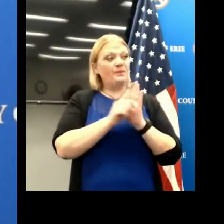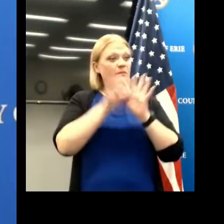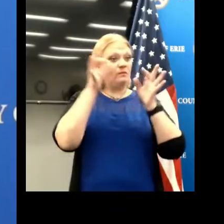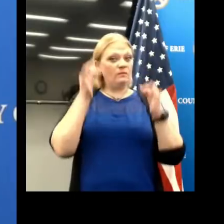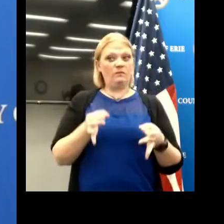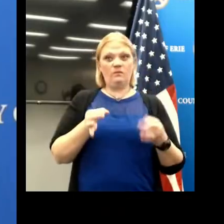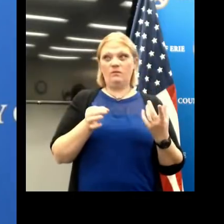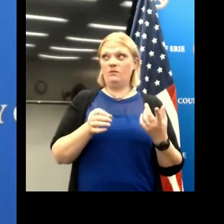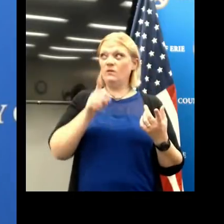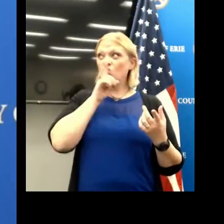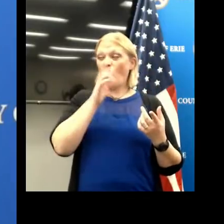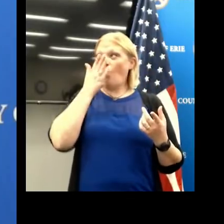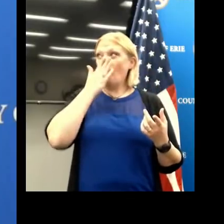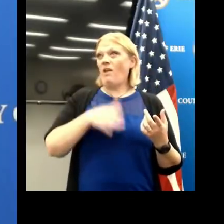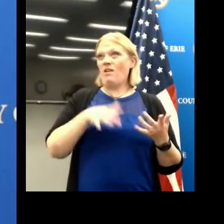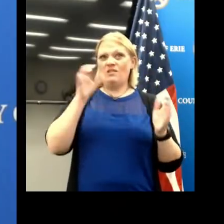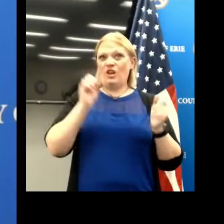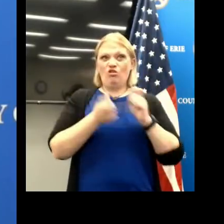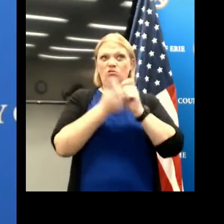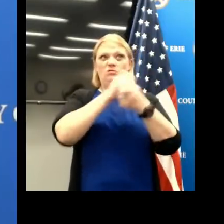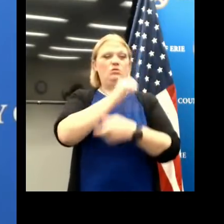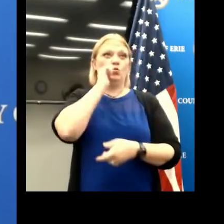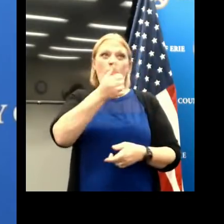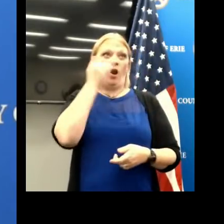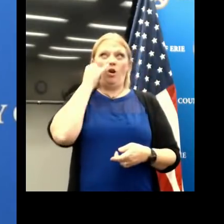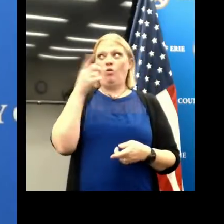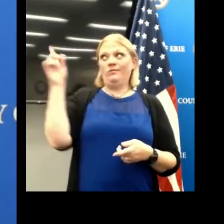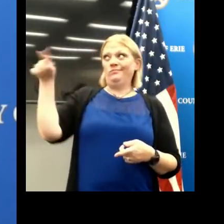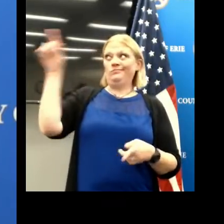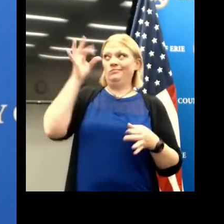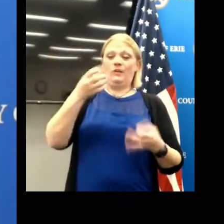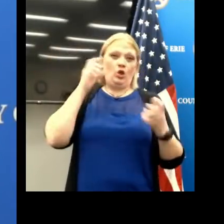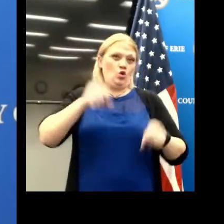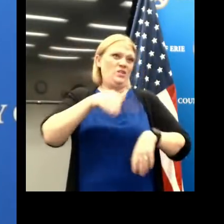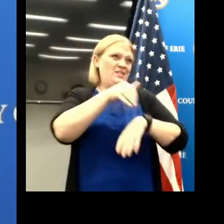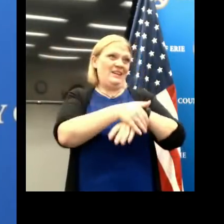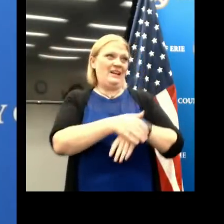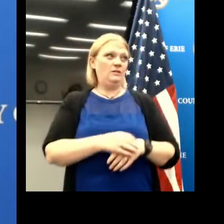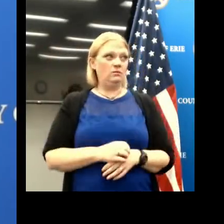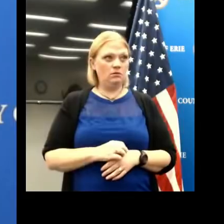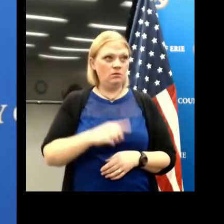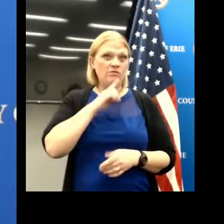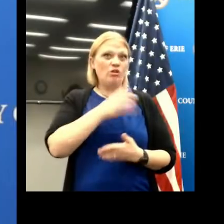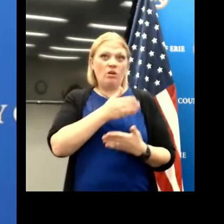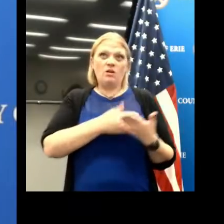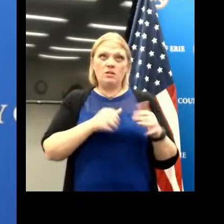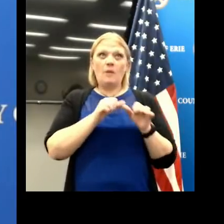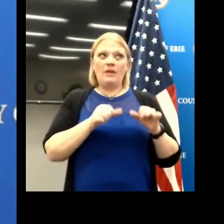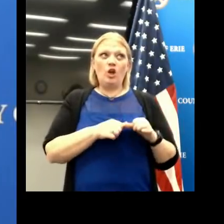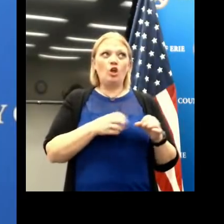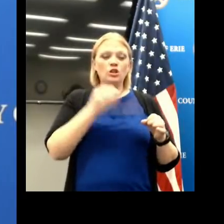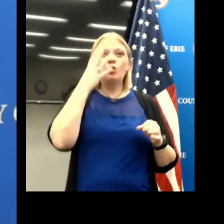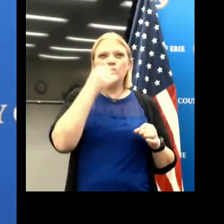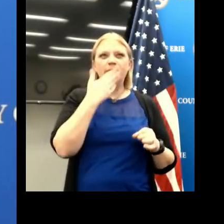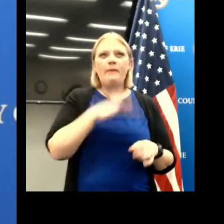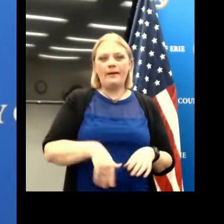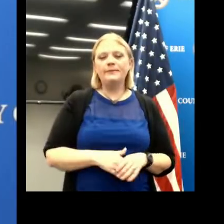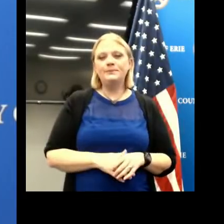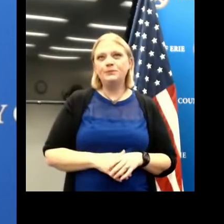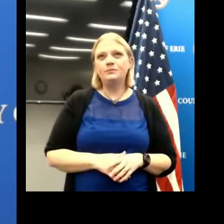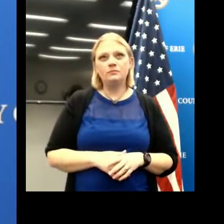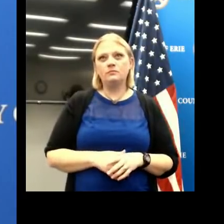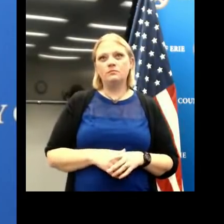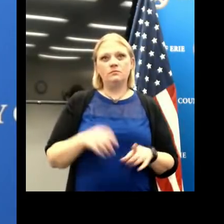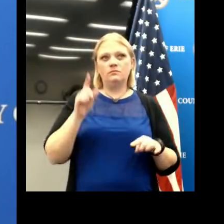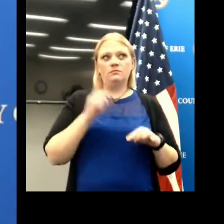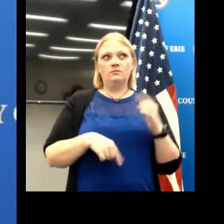it's so bad, they could do it tomorrow if they so chose. They could do it tonight. And there are some areas that are pretty bad. I can't give